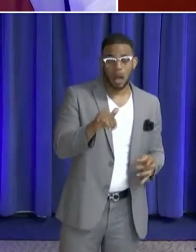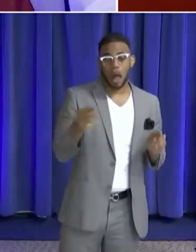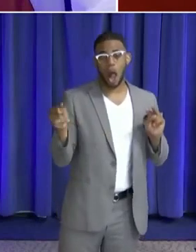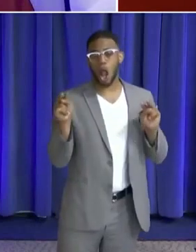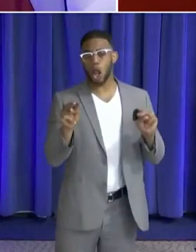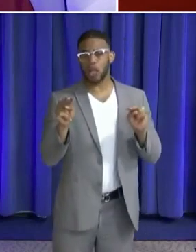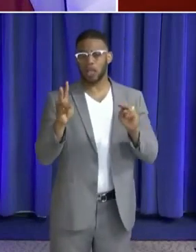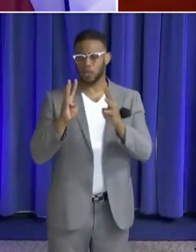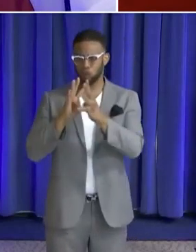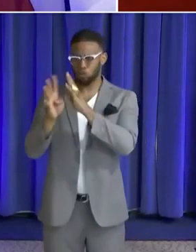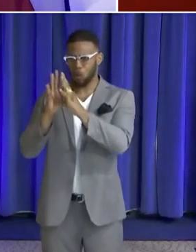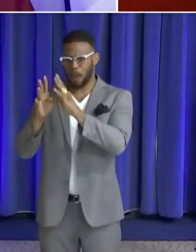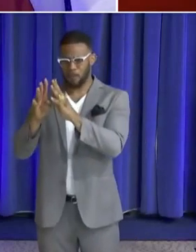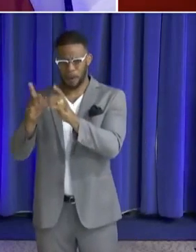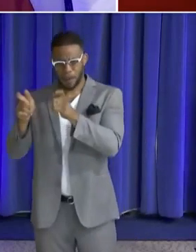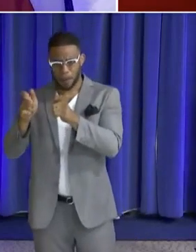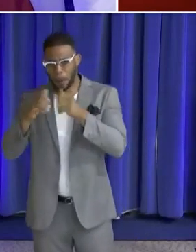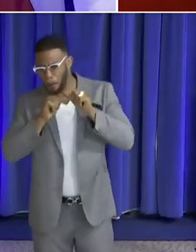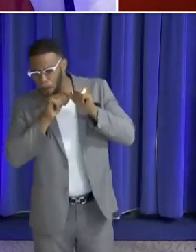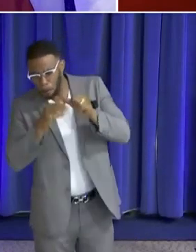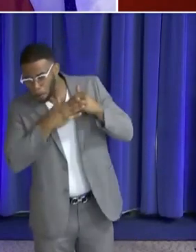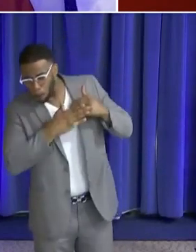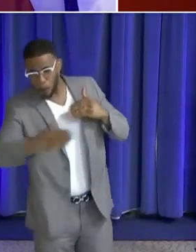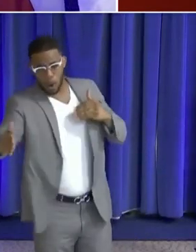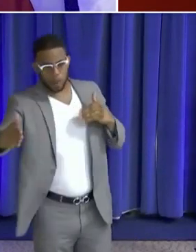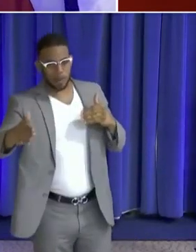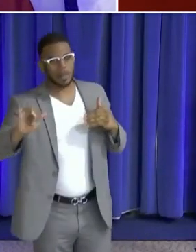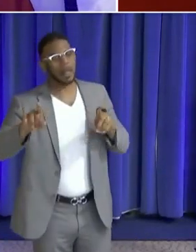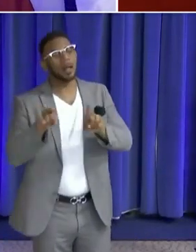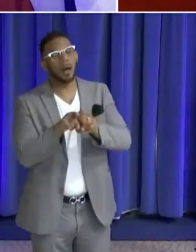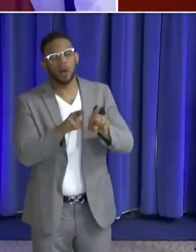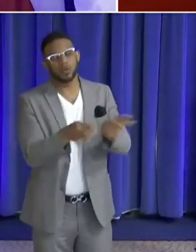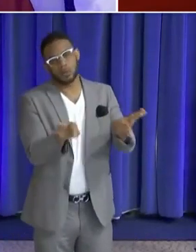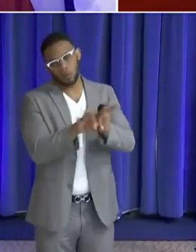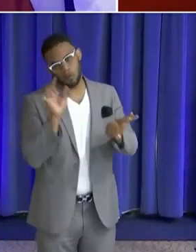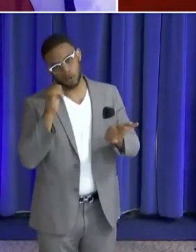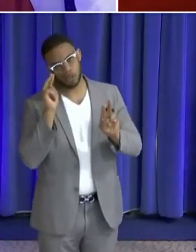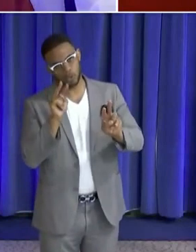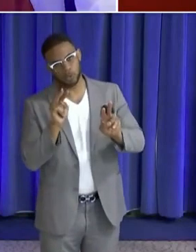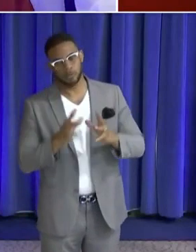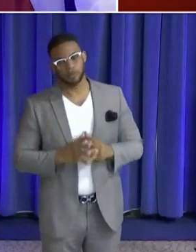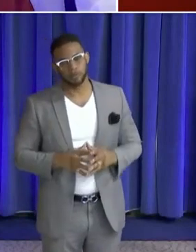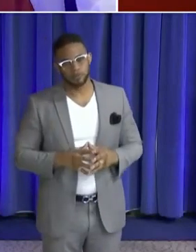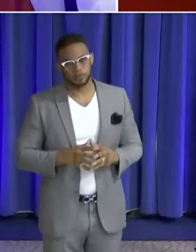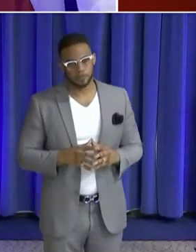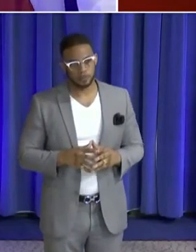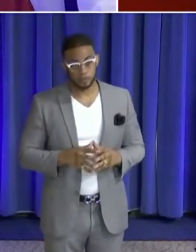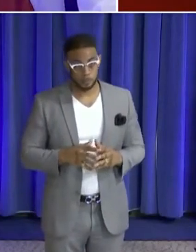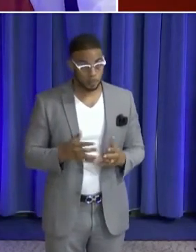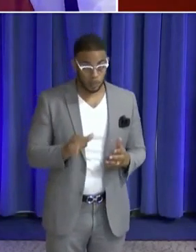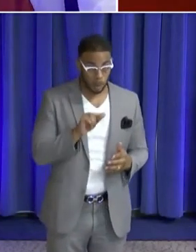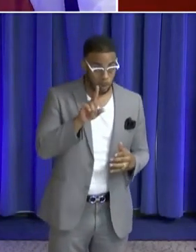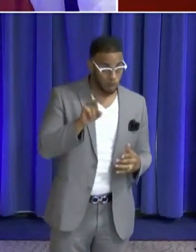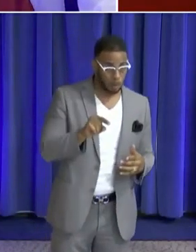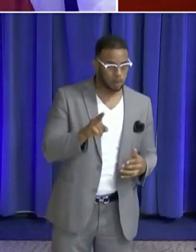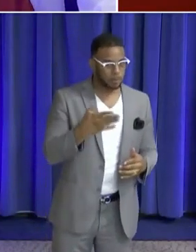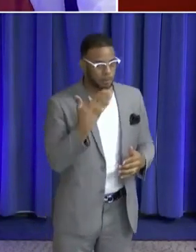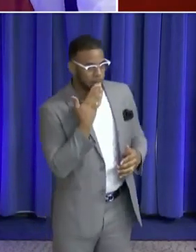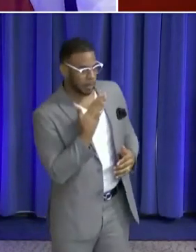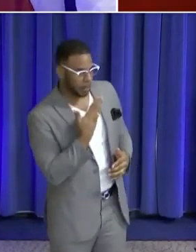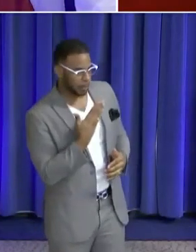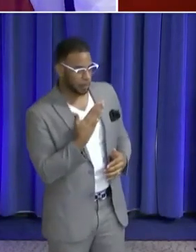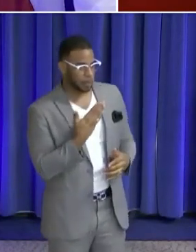traffic management permanently is also important. Any other questions? Thank you.